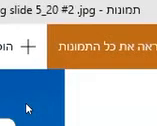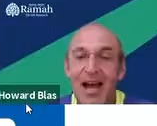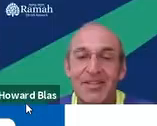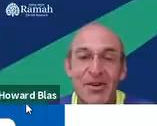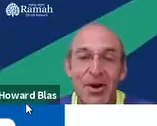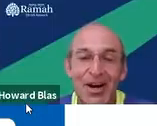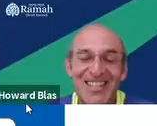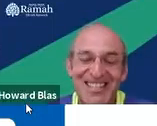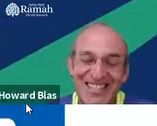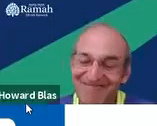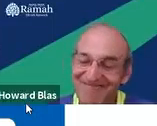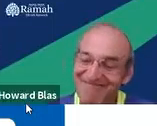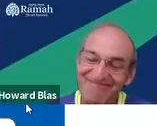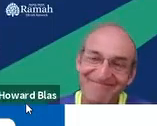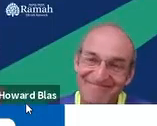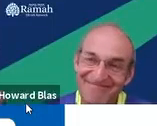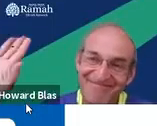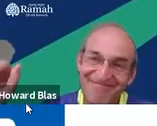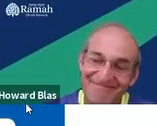Howard Blast, New York.